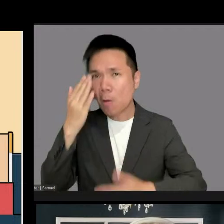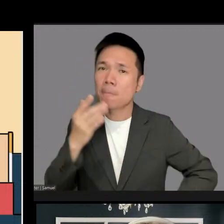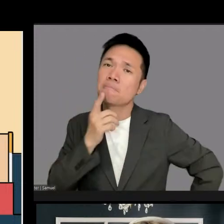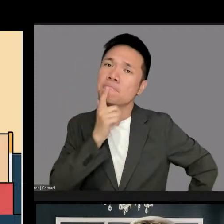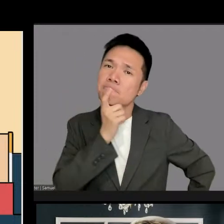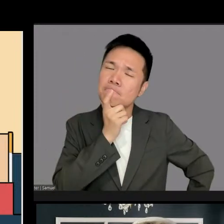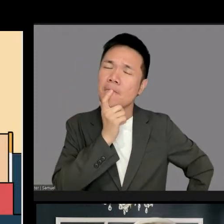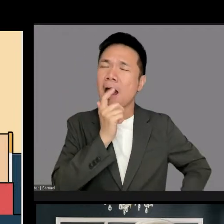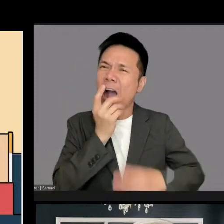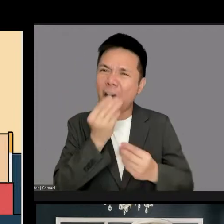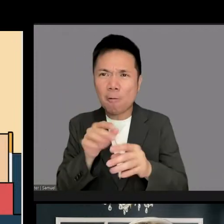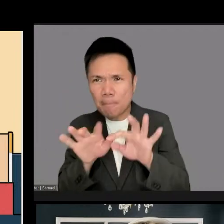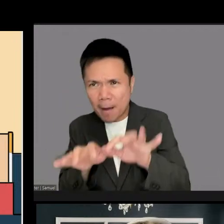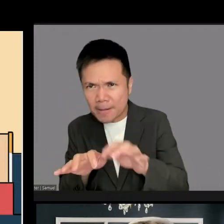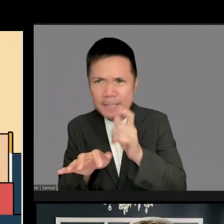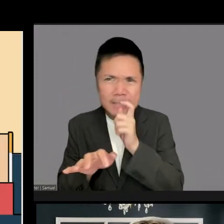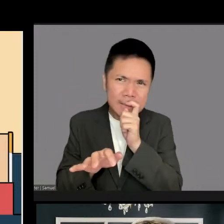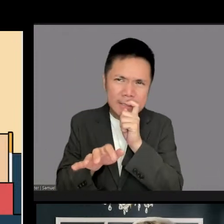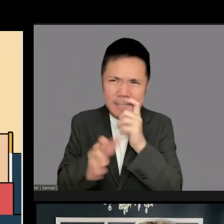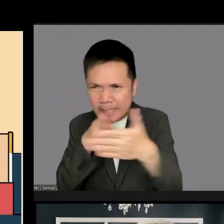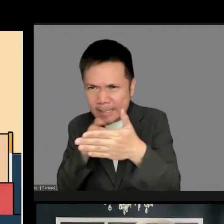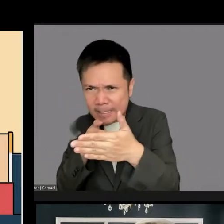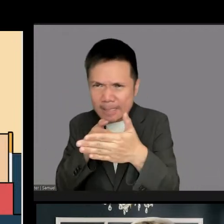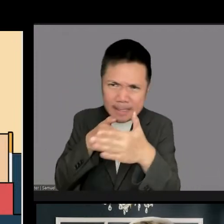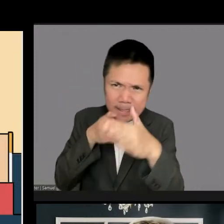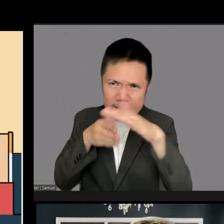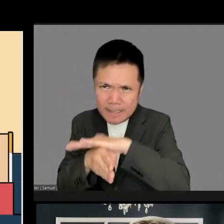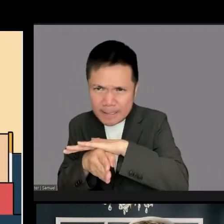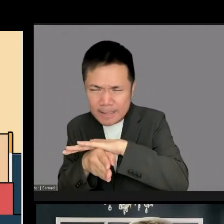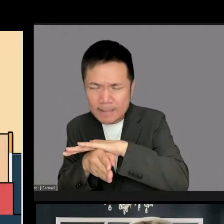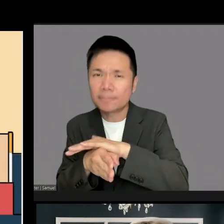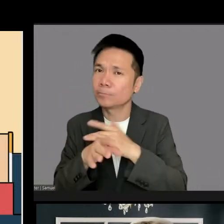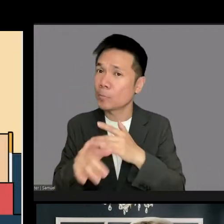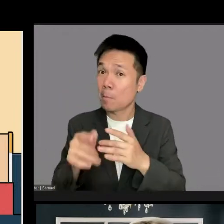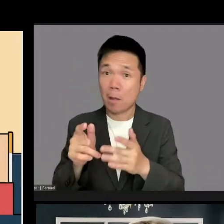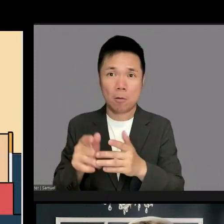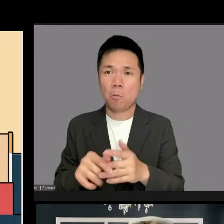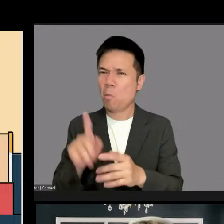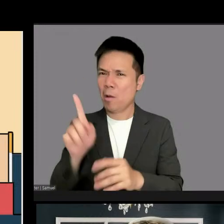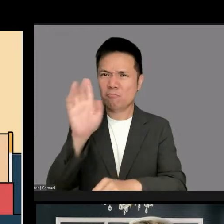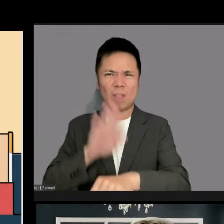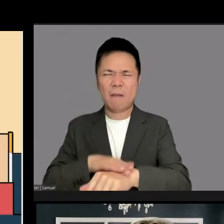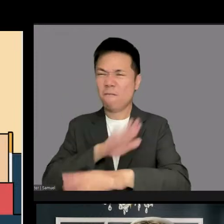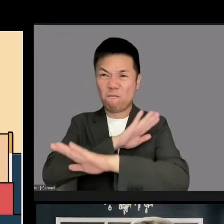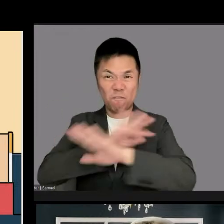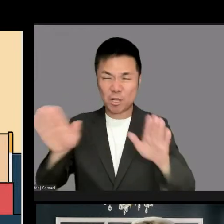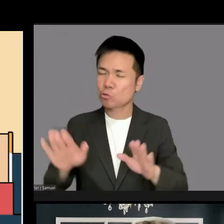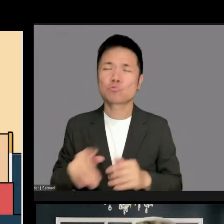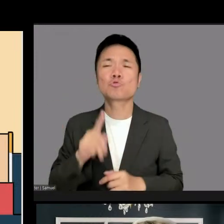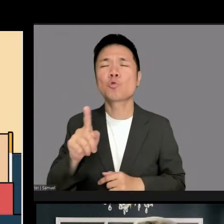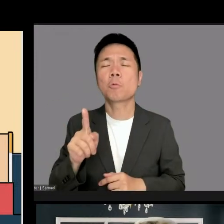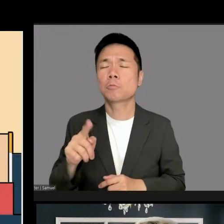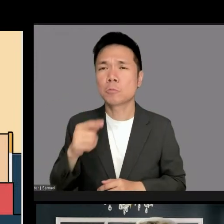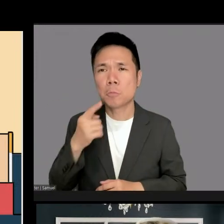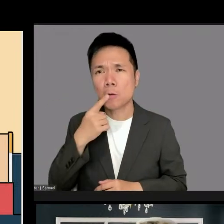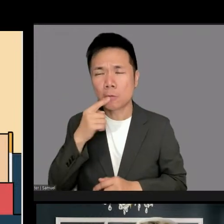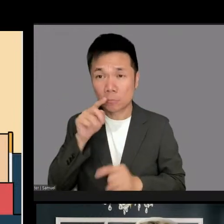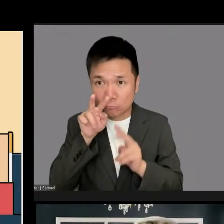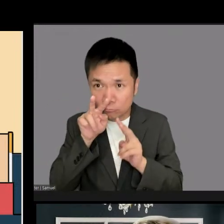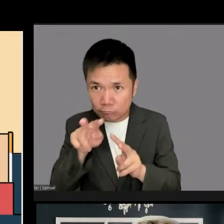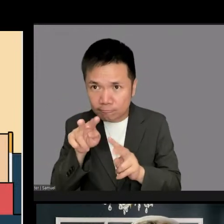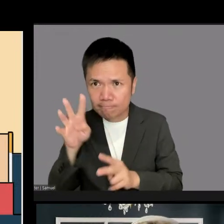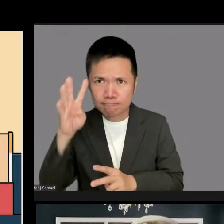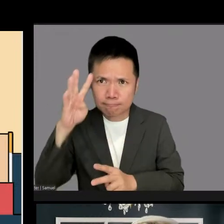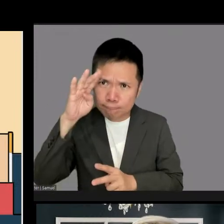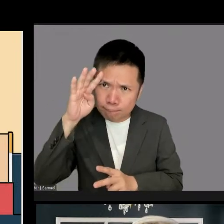be having for its users, but it's not the end all be all. You really want to make sure that you're going in, on the back